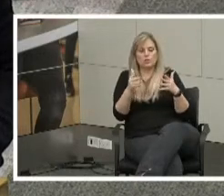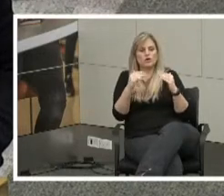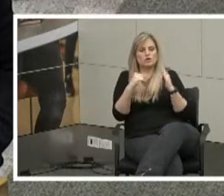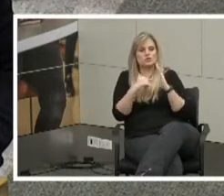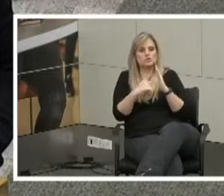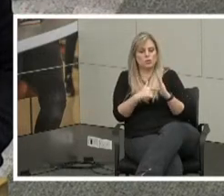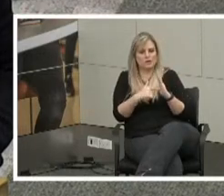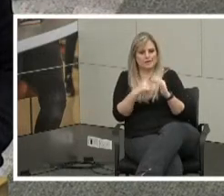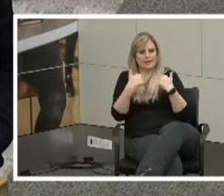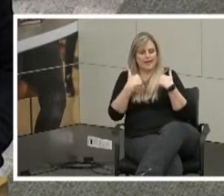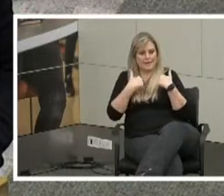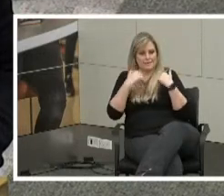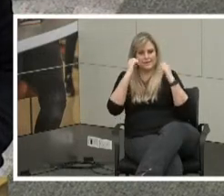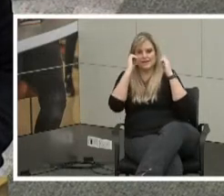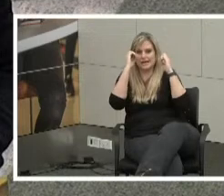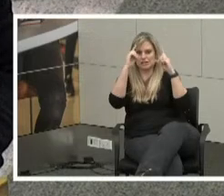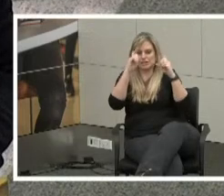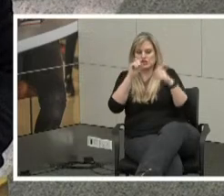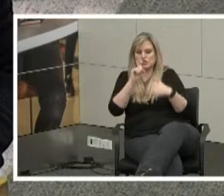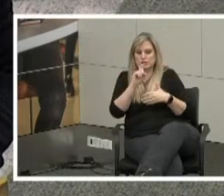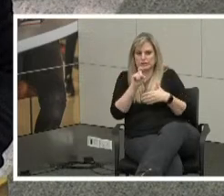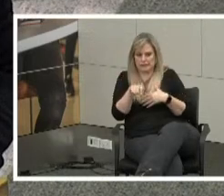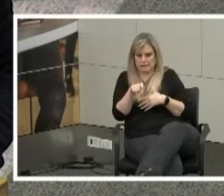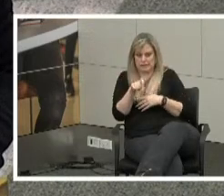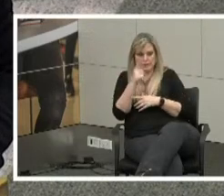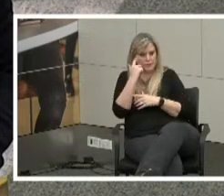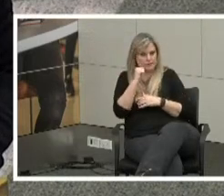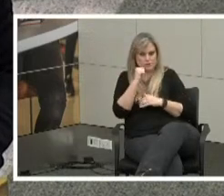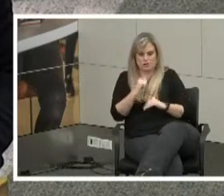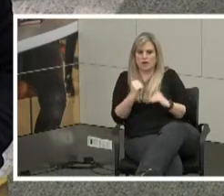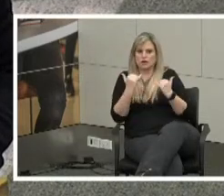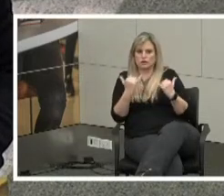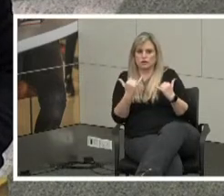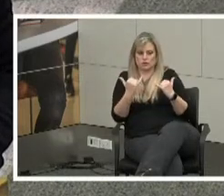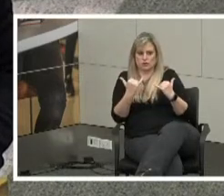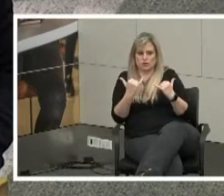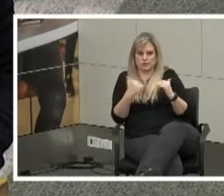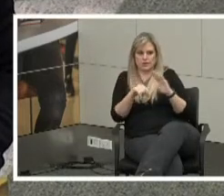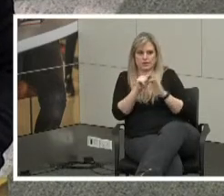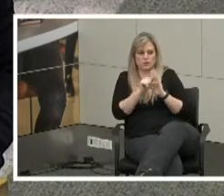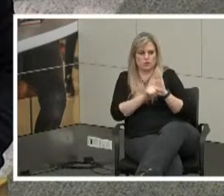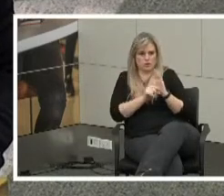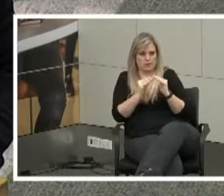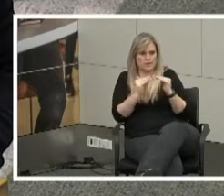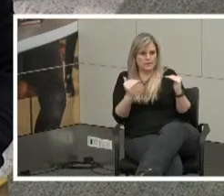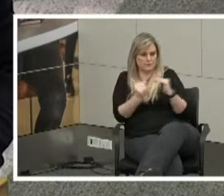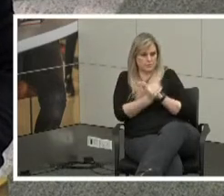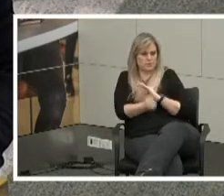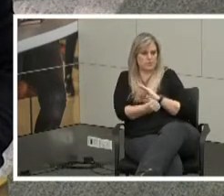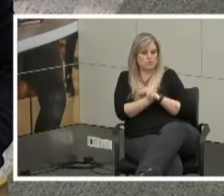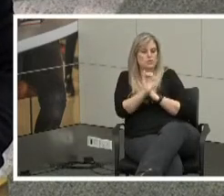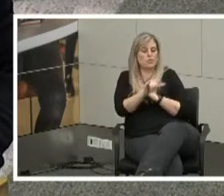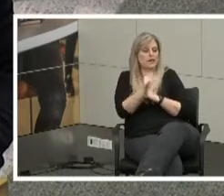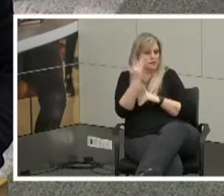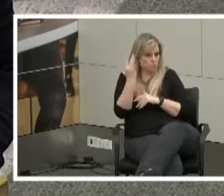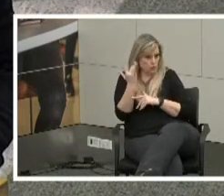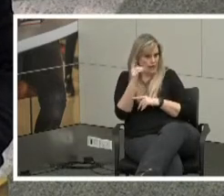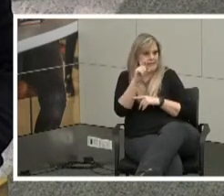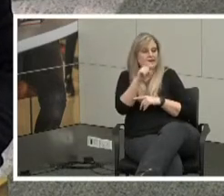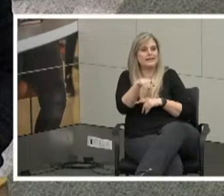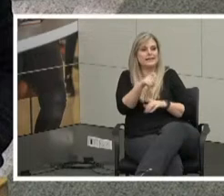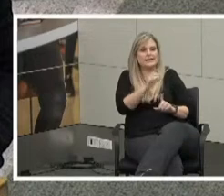educational need that they're not at grade level proficiency and that is why they